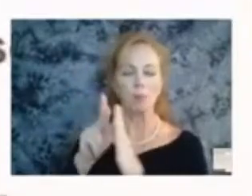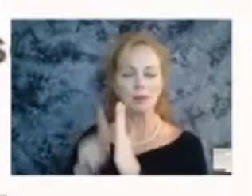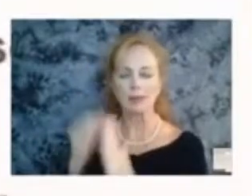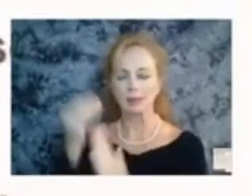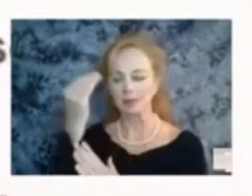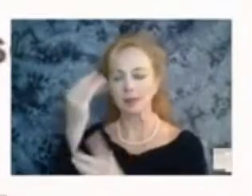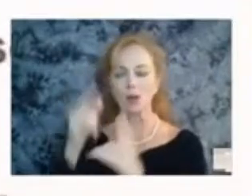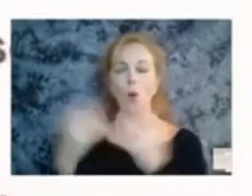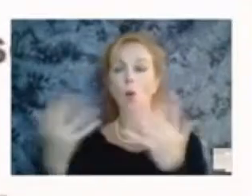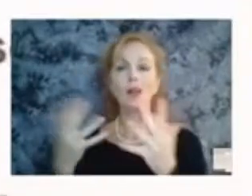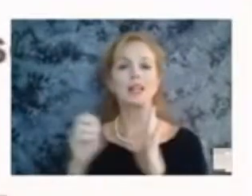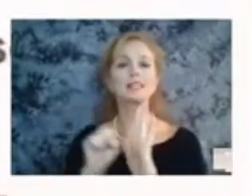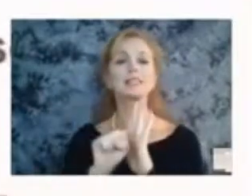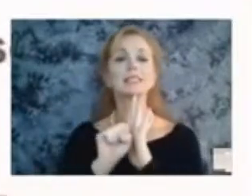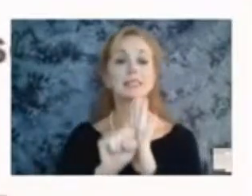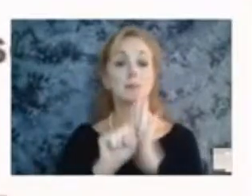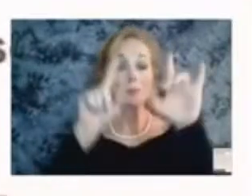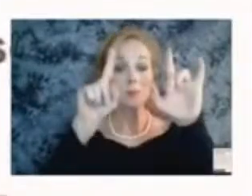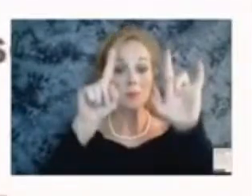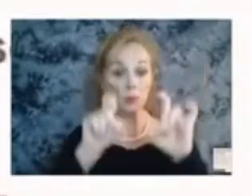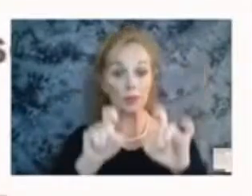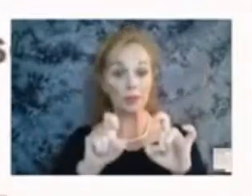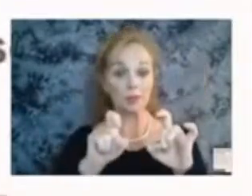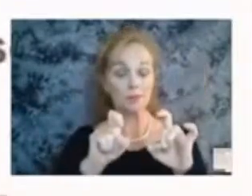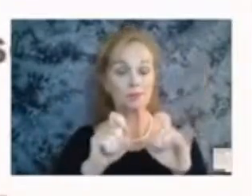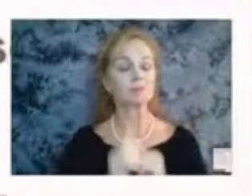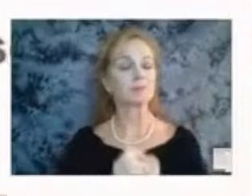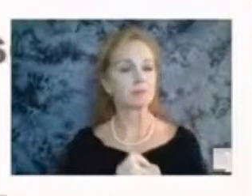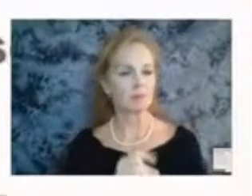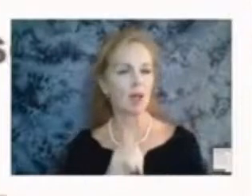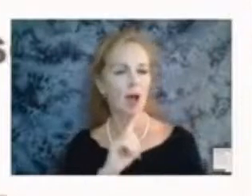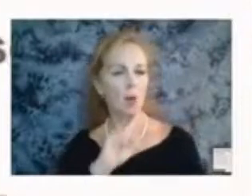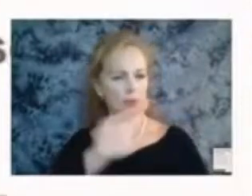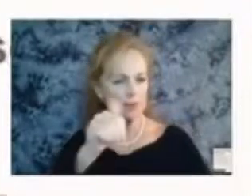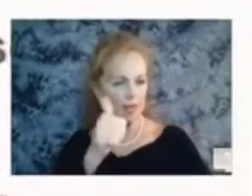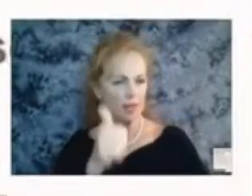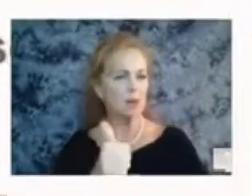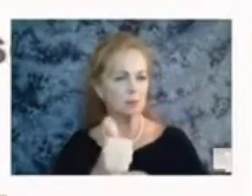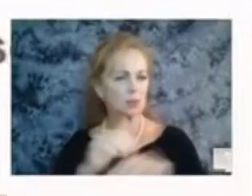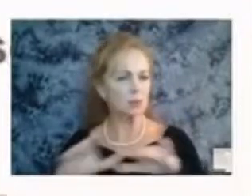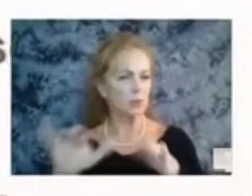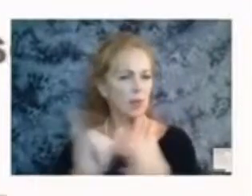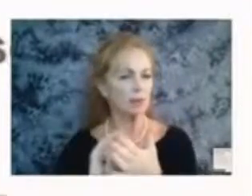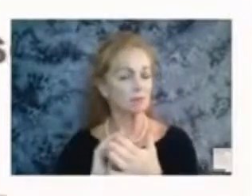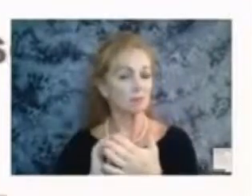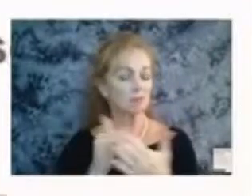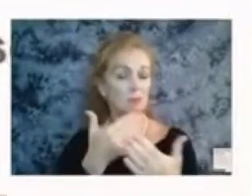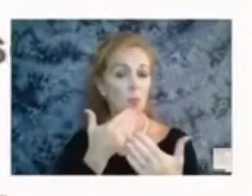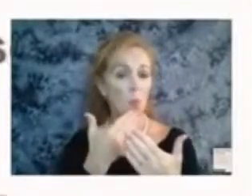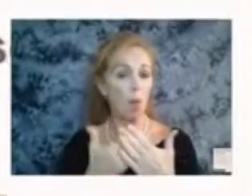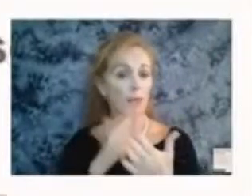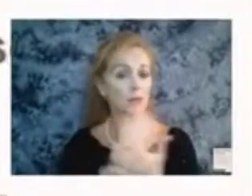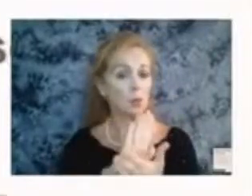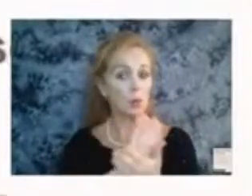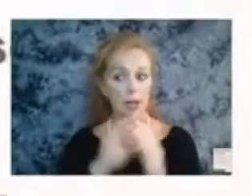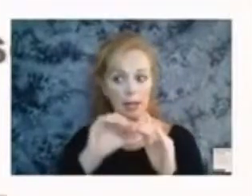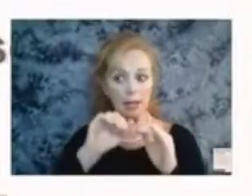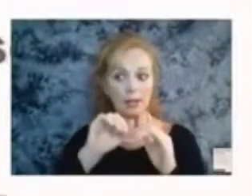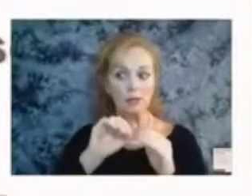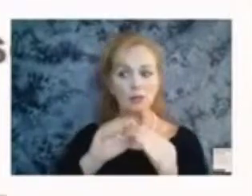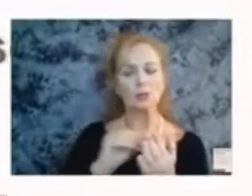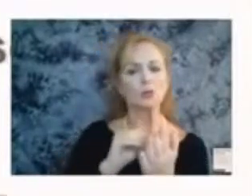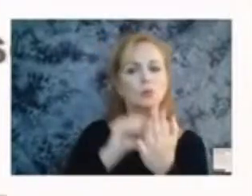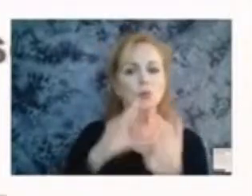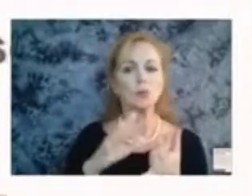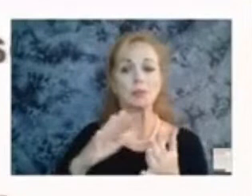symptom screening, and are we set up to do that effectively at the school? Can we do it with students that are arriving by vehicle and